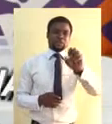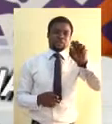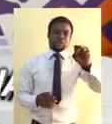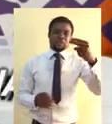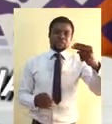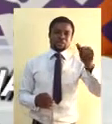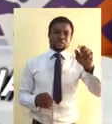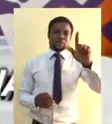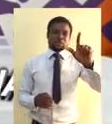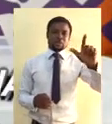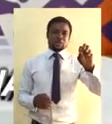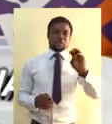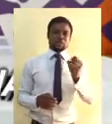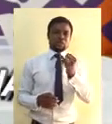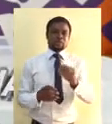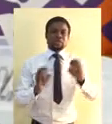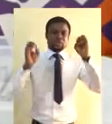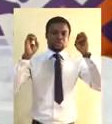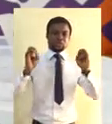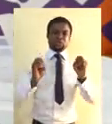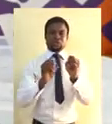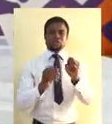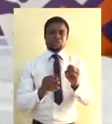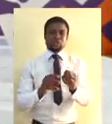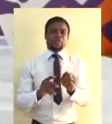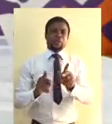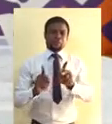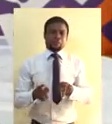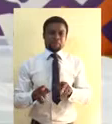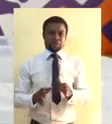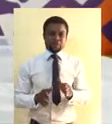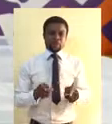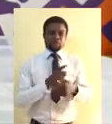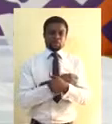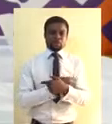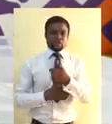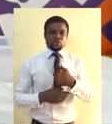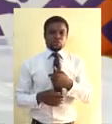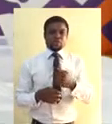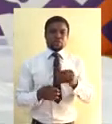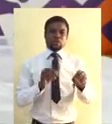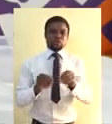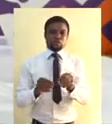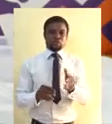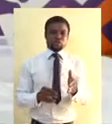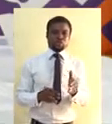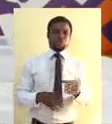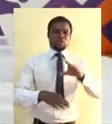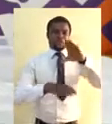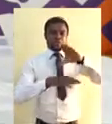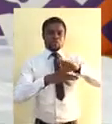Shalom, I'm an educator in STEM Cafe. Today we're going to be doing another science experiment